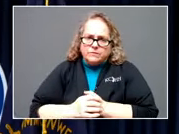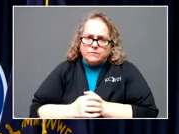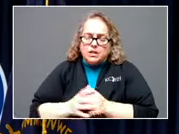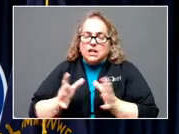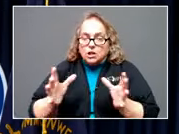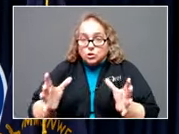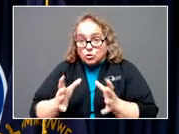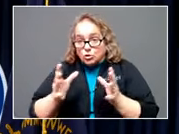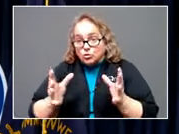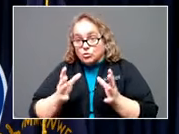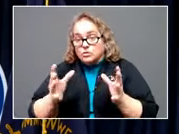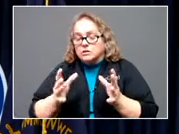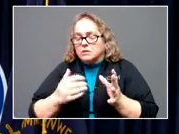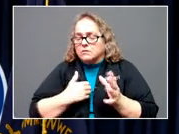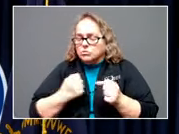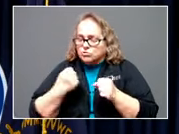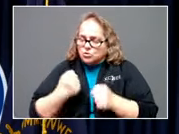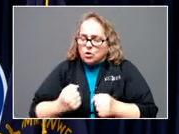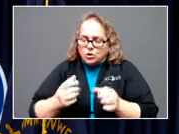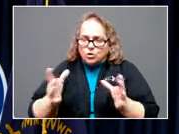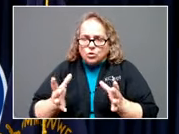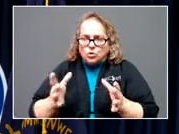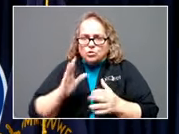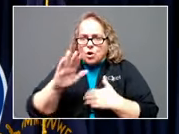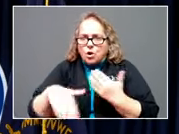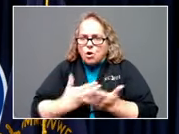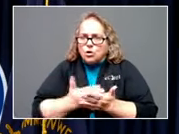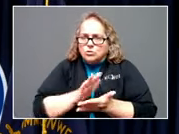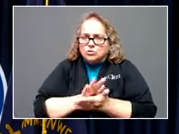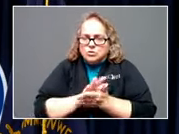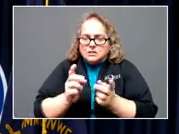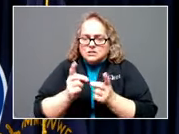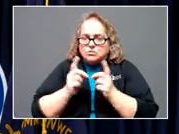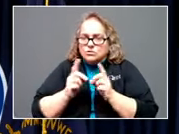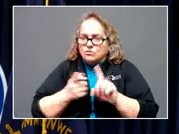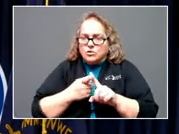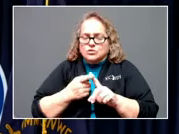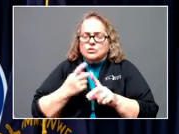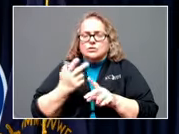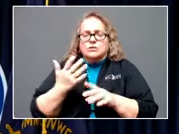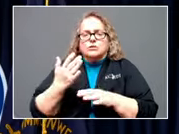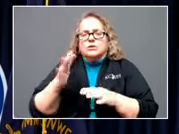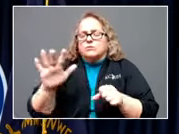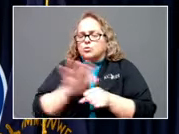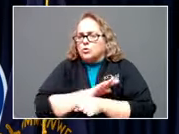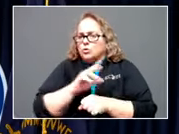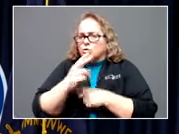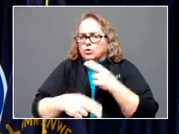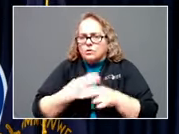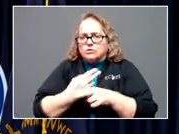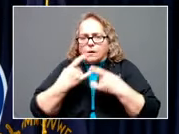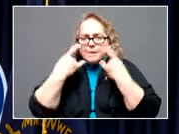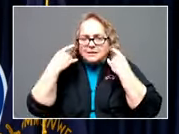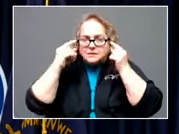I would encourage every school district, first of all, to do universal masking, but second, do another round of vaccine